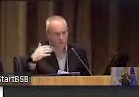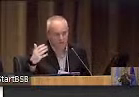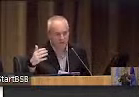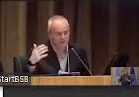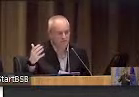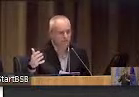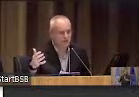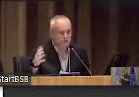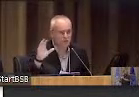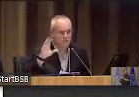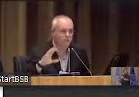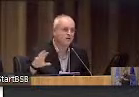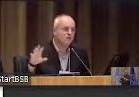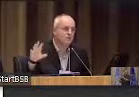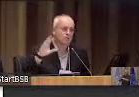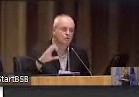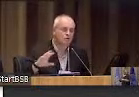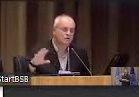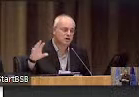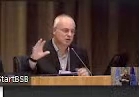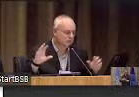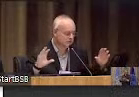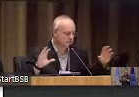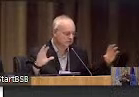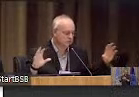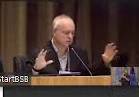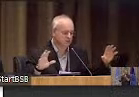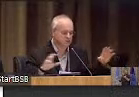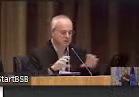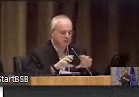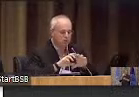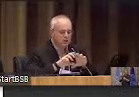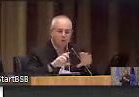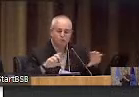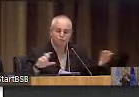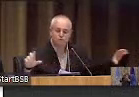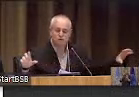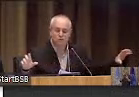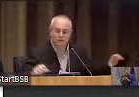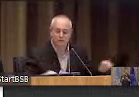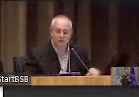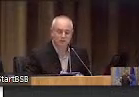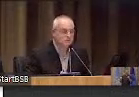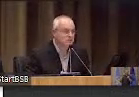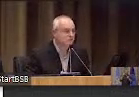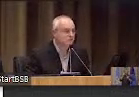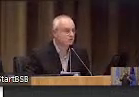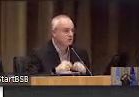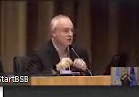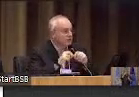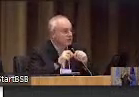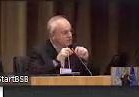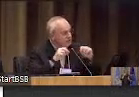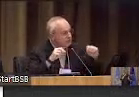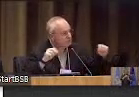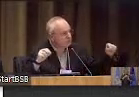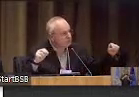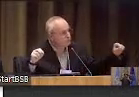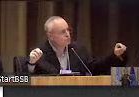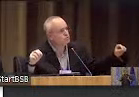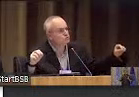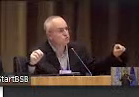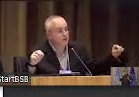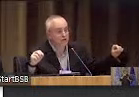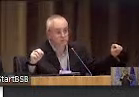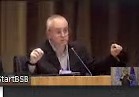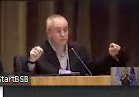the discharge and the negative outcome, which the death. It's a big challenge to look at